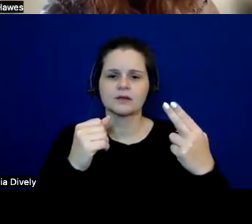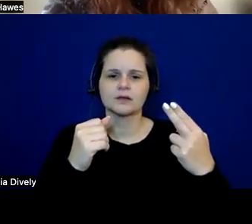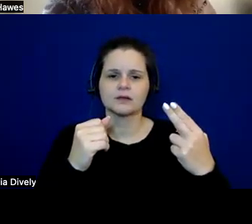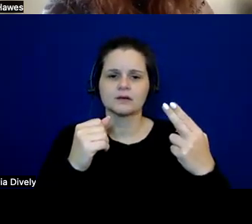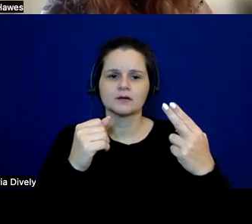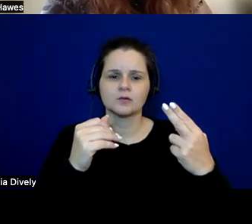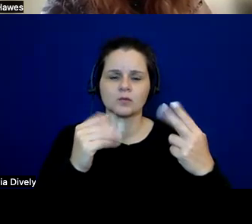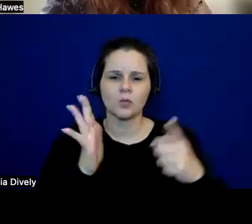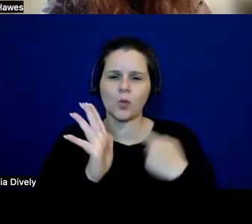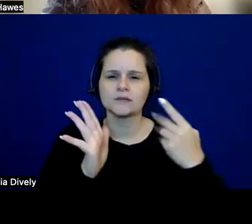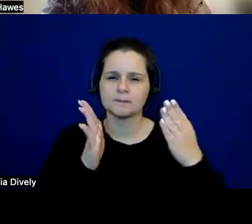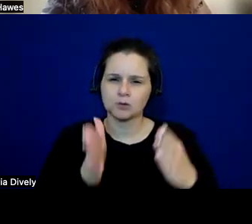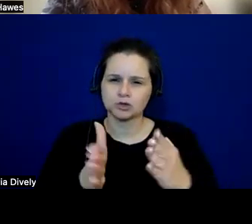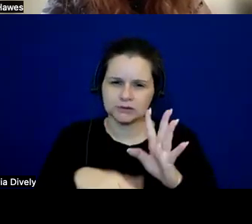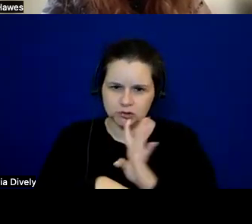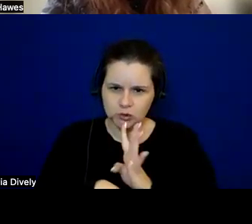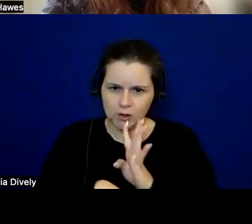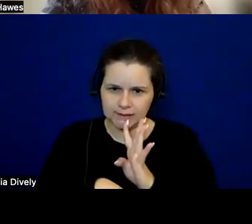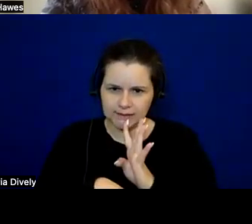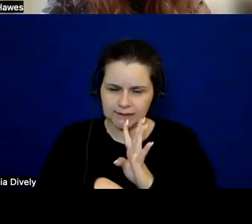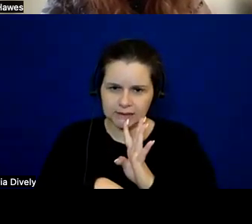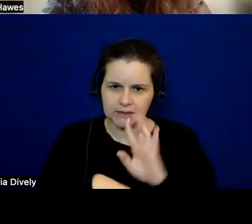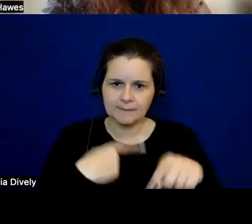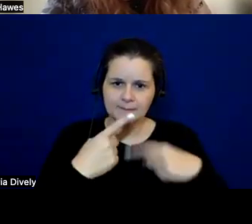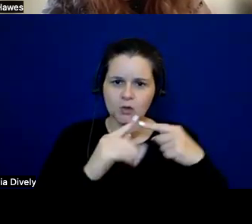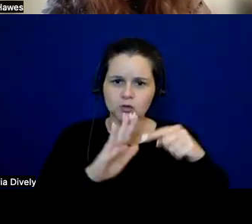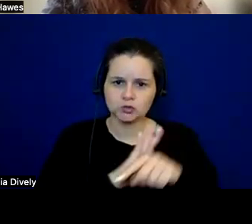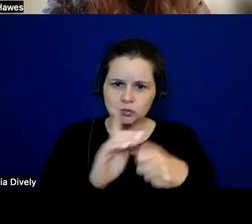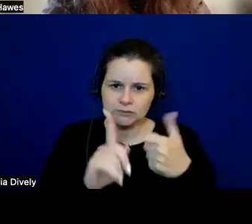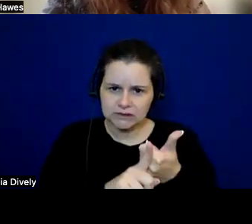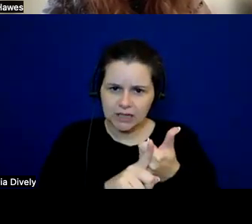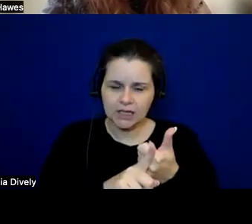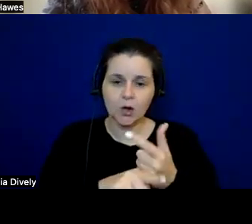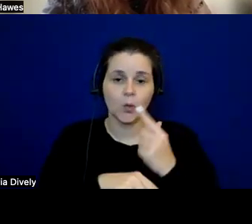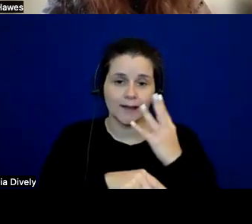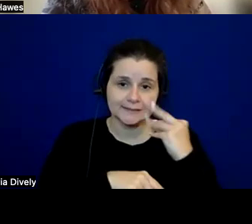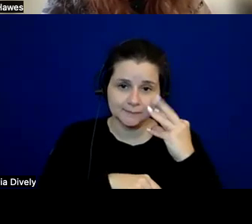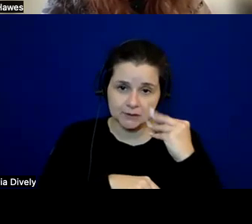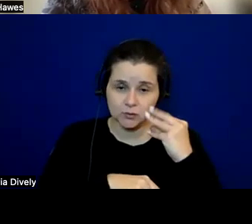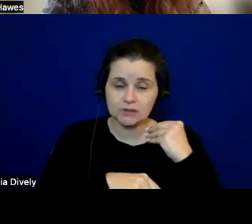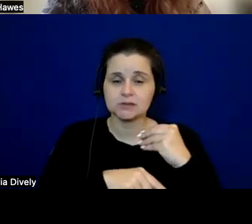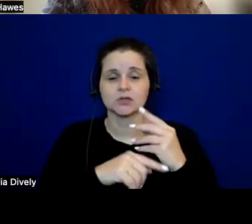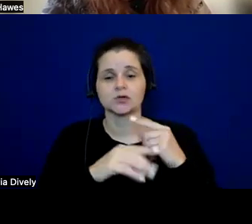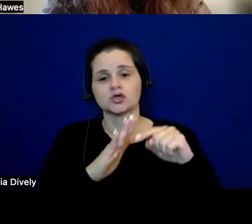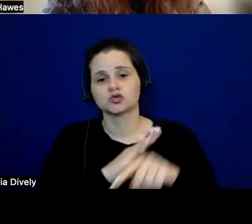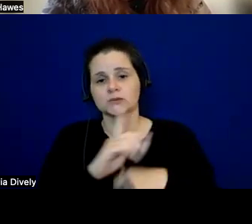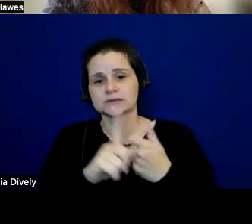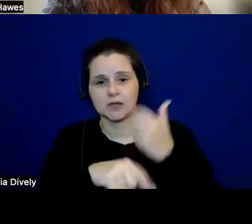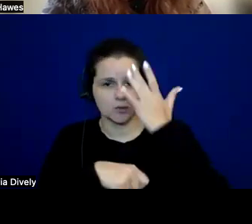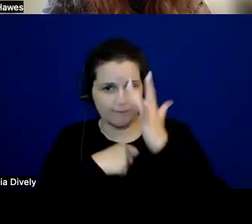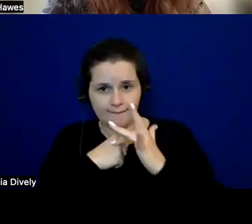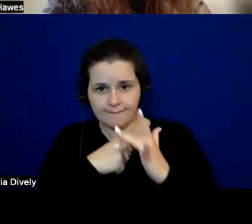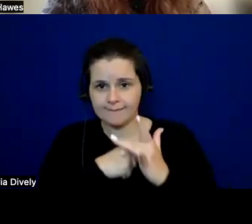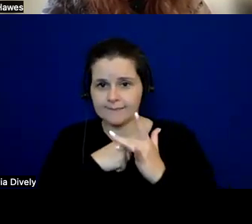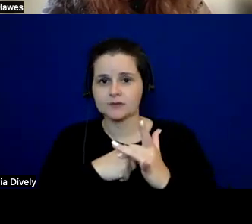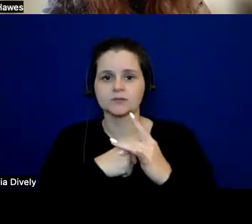once a person is talking about suicide or, experiencing suicidal ideation, that they